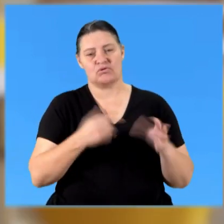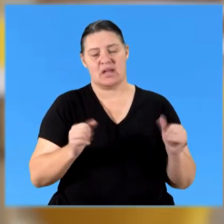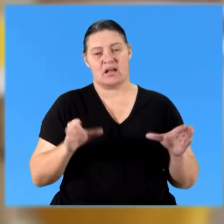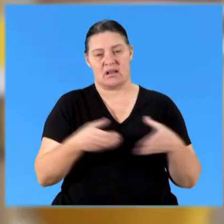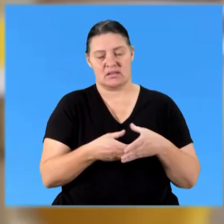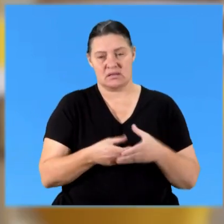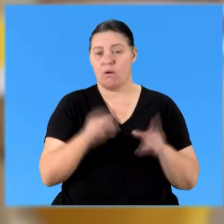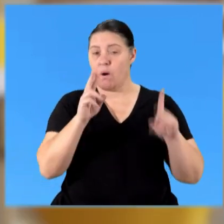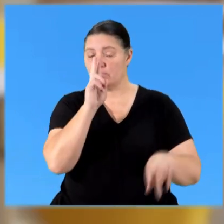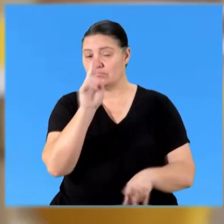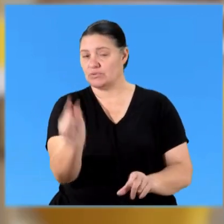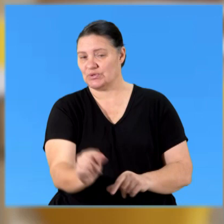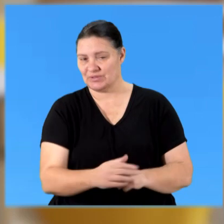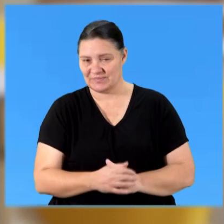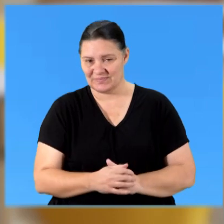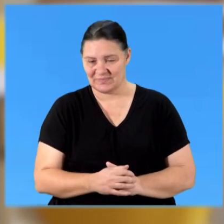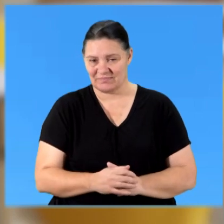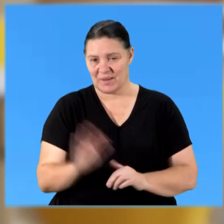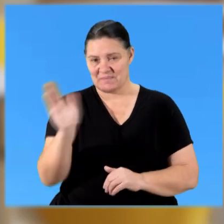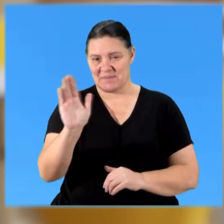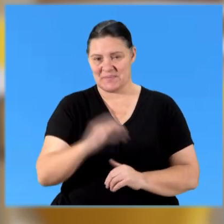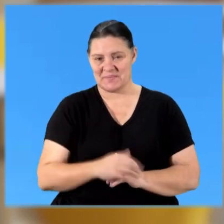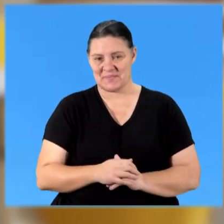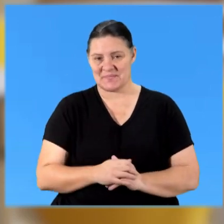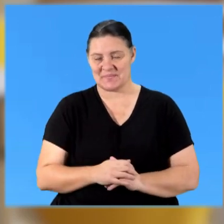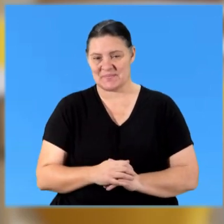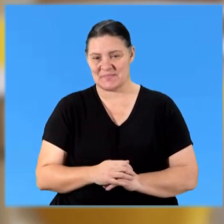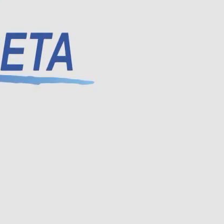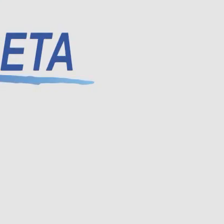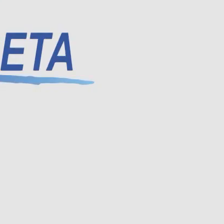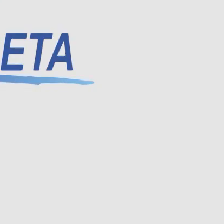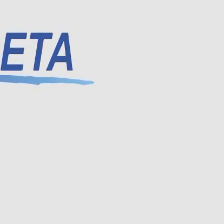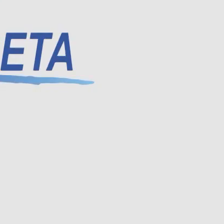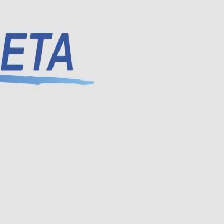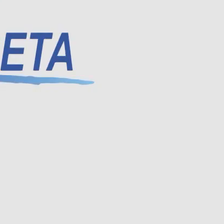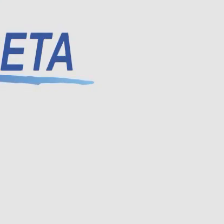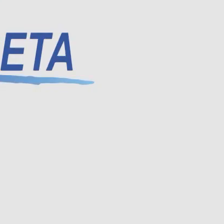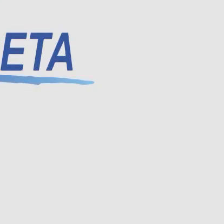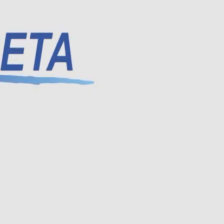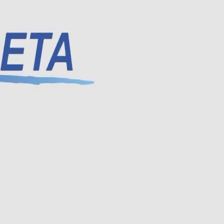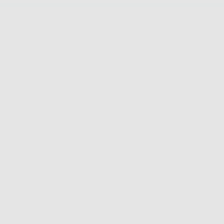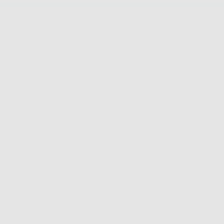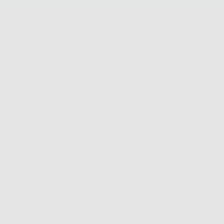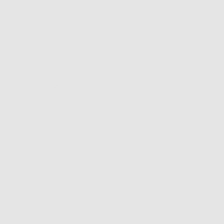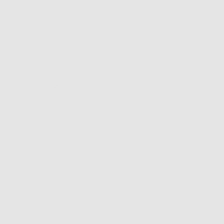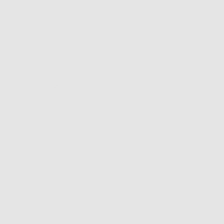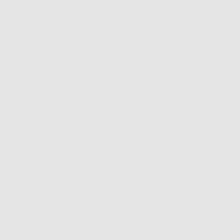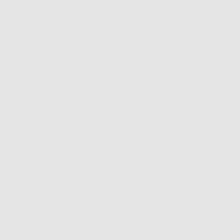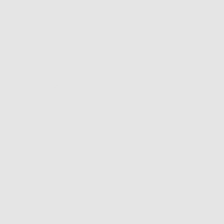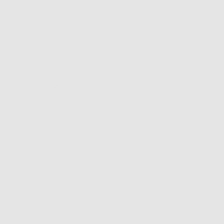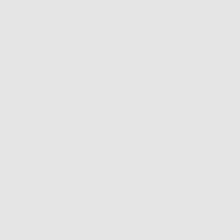joining me in today's class. I hope to see you again soon. Goodbye.